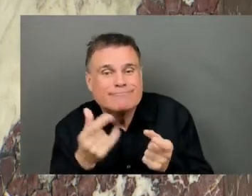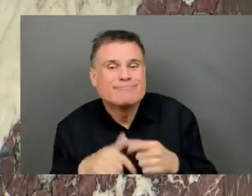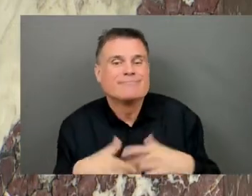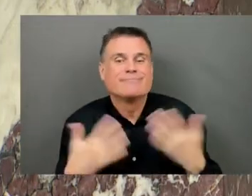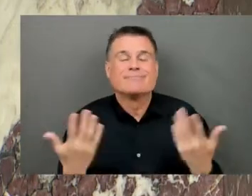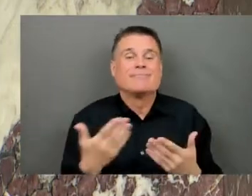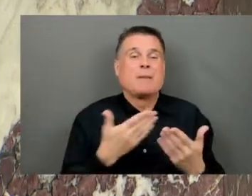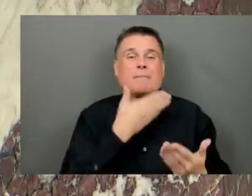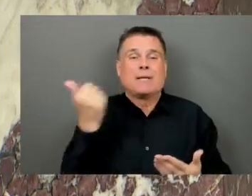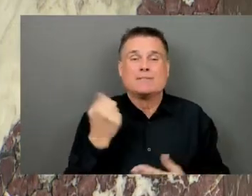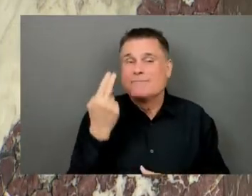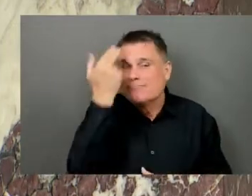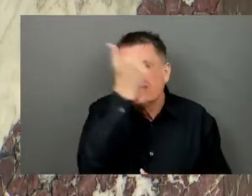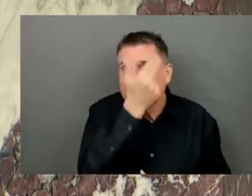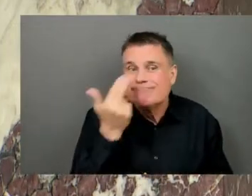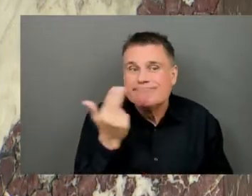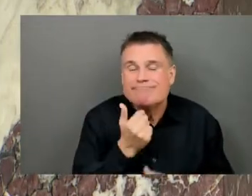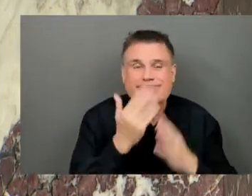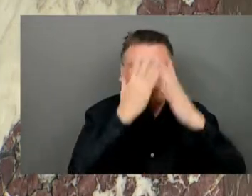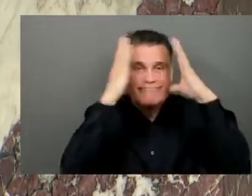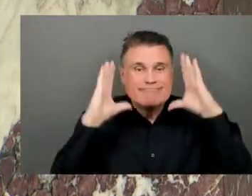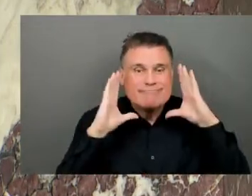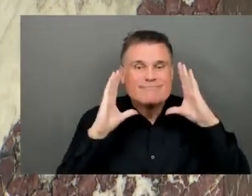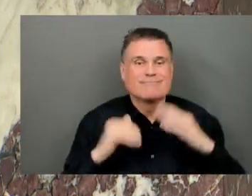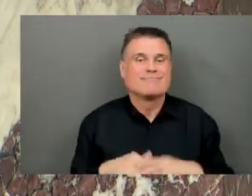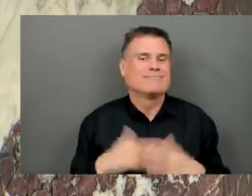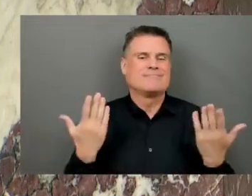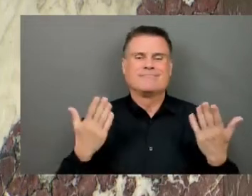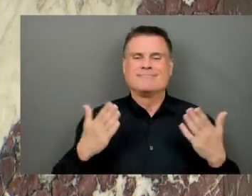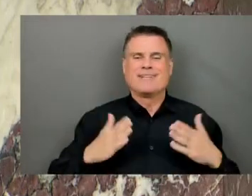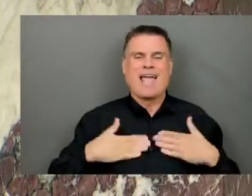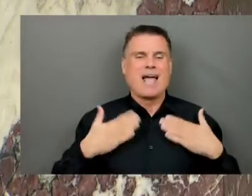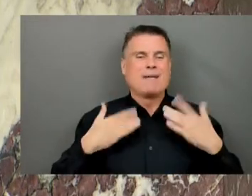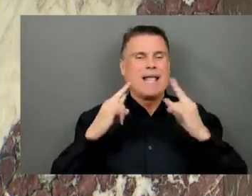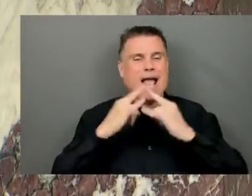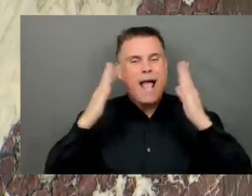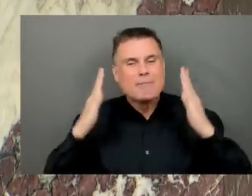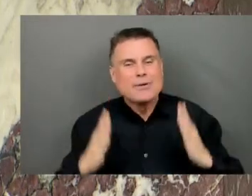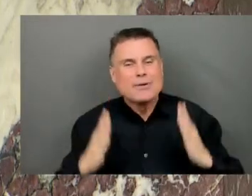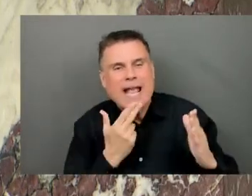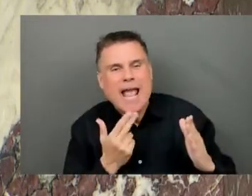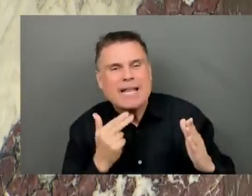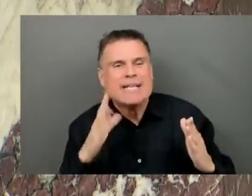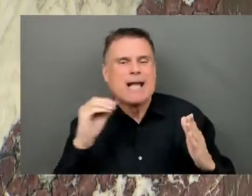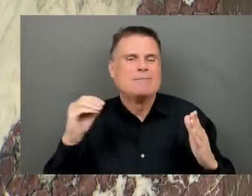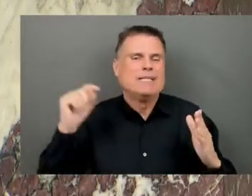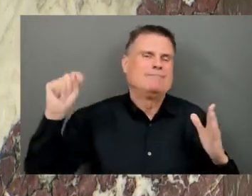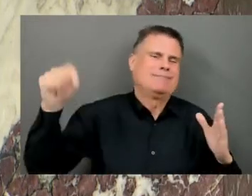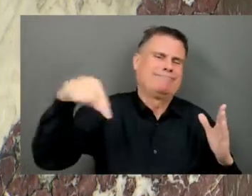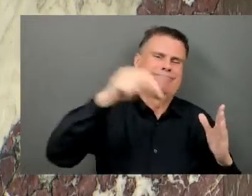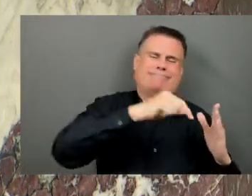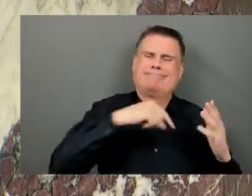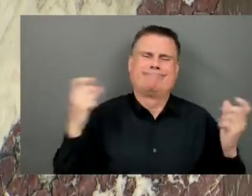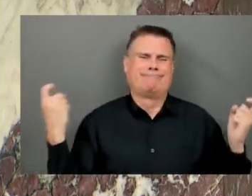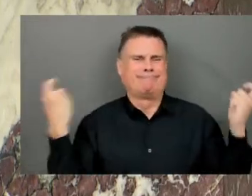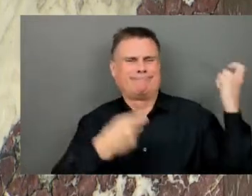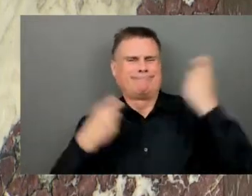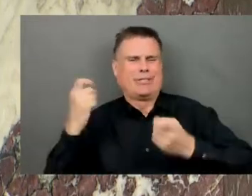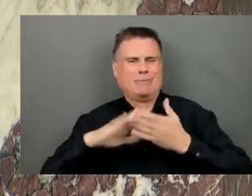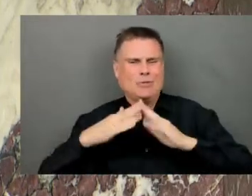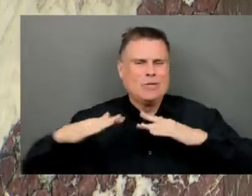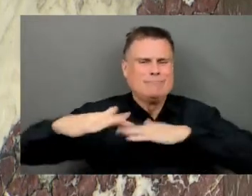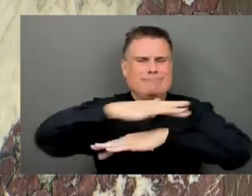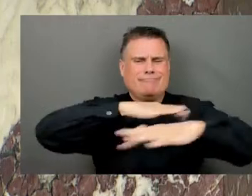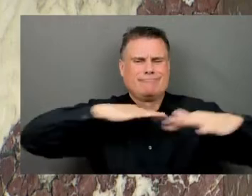the happy camper candy, and activities courtesy of the City of Campbell River program staff. Food vendors like hot dogs and